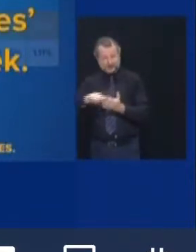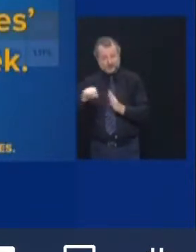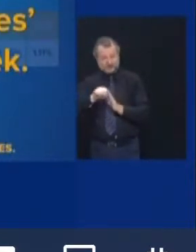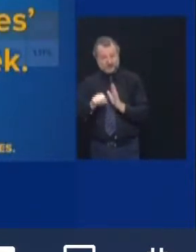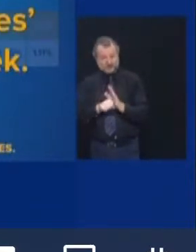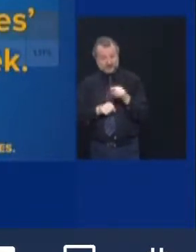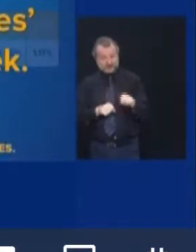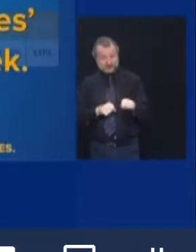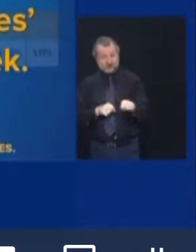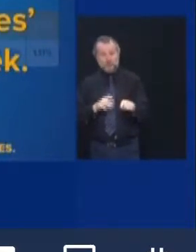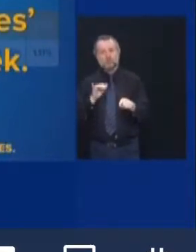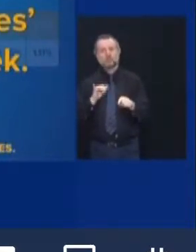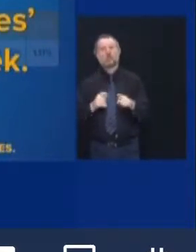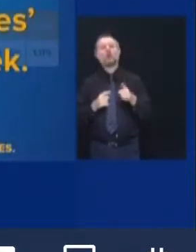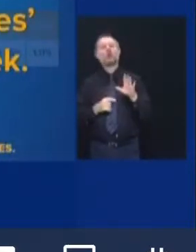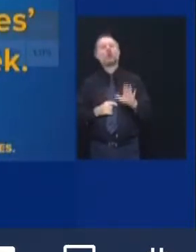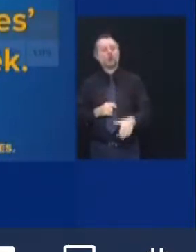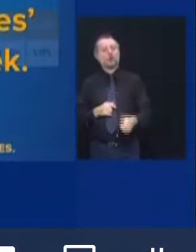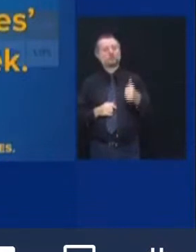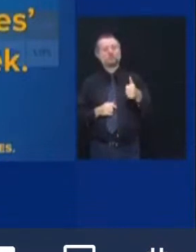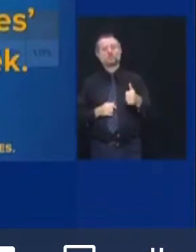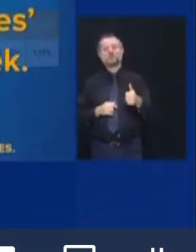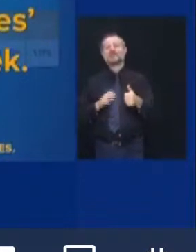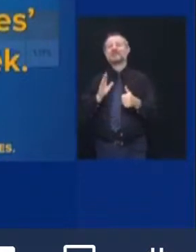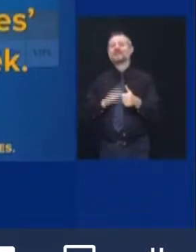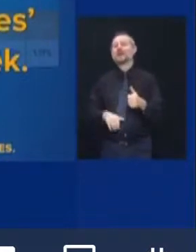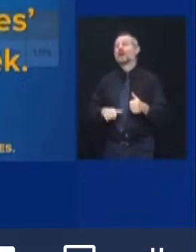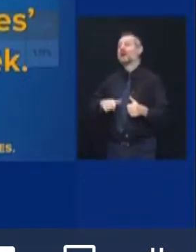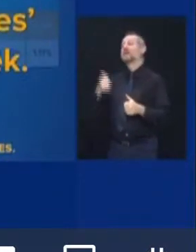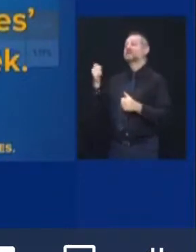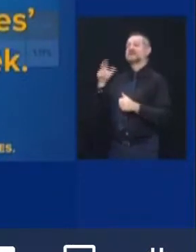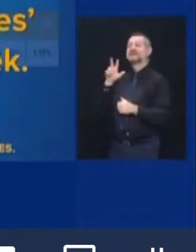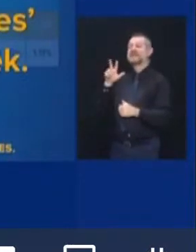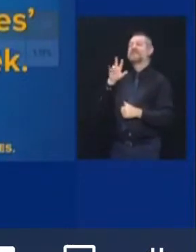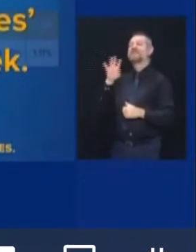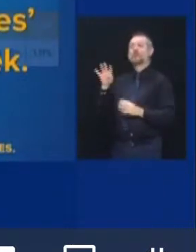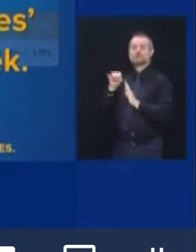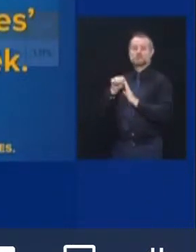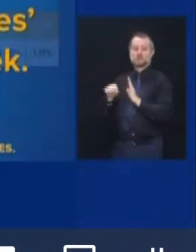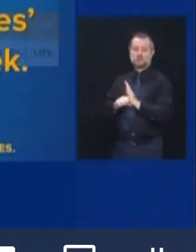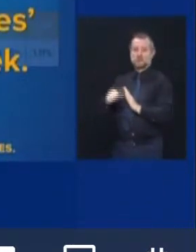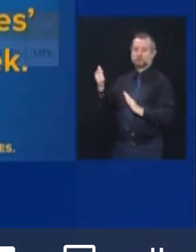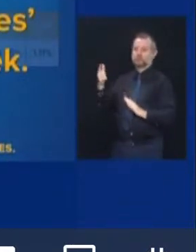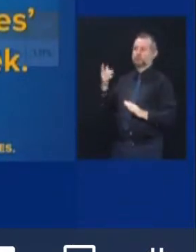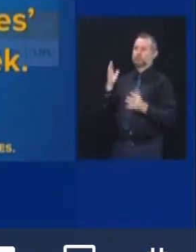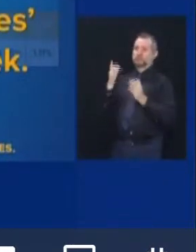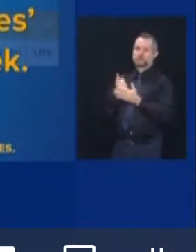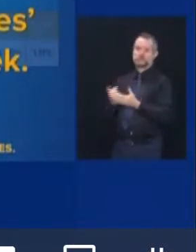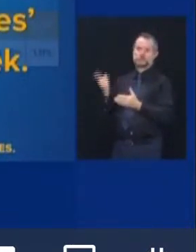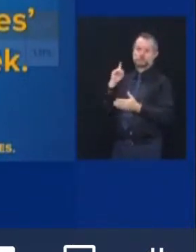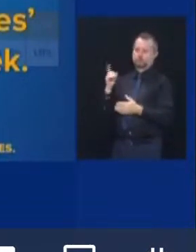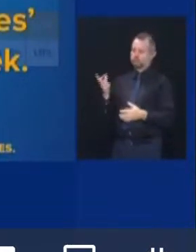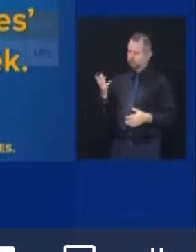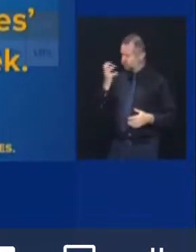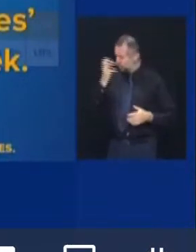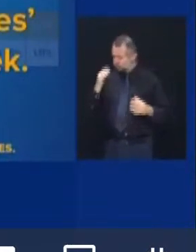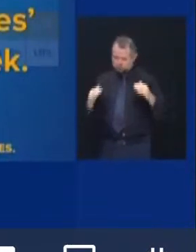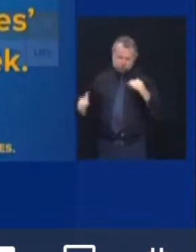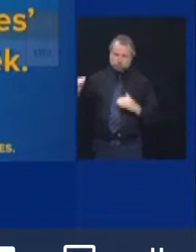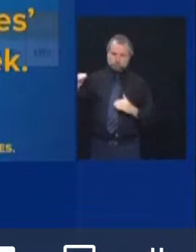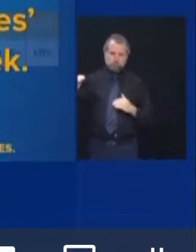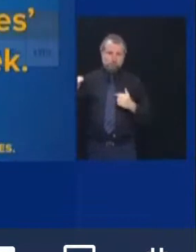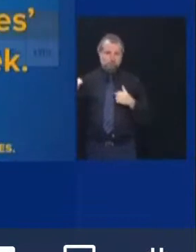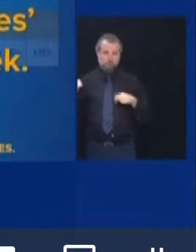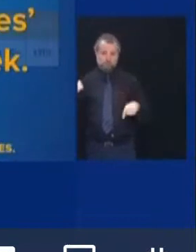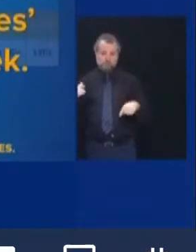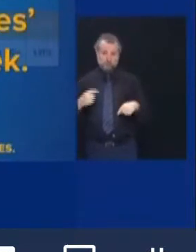is lower than 34 states' overall rate. All right? What we